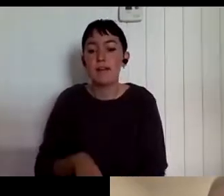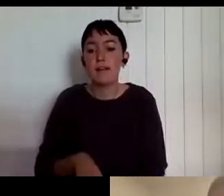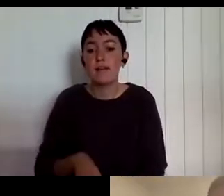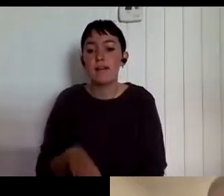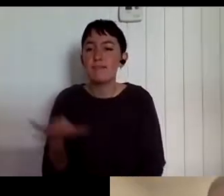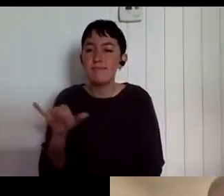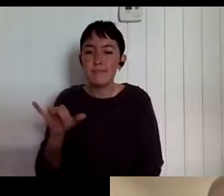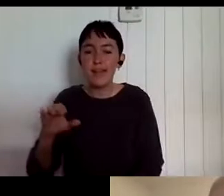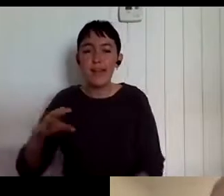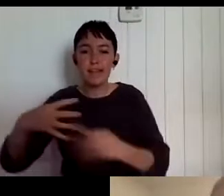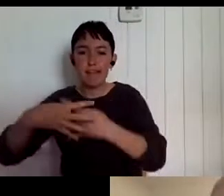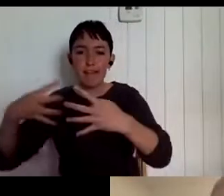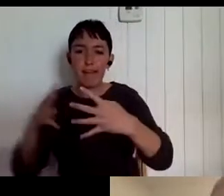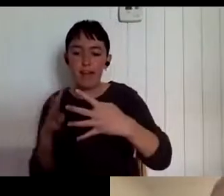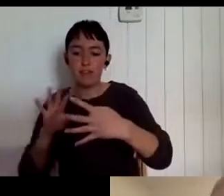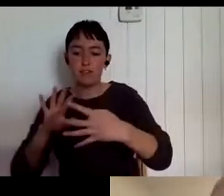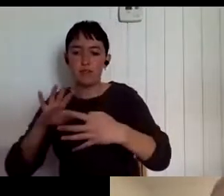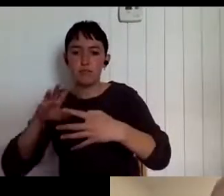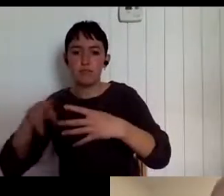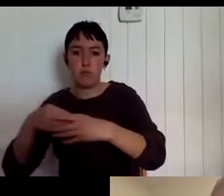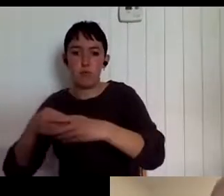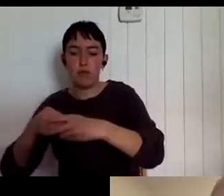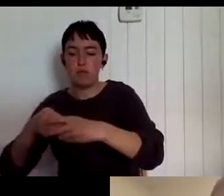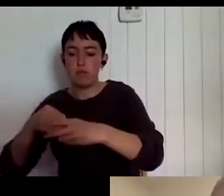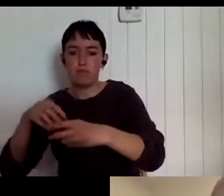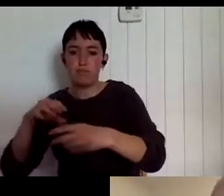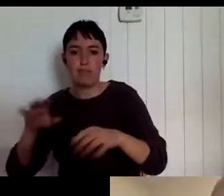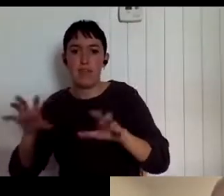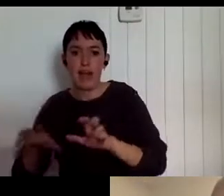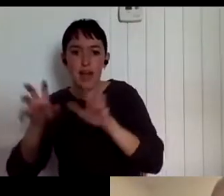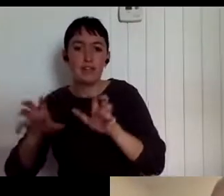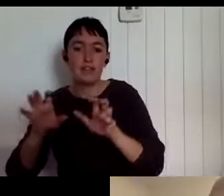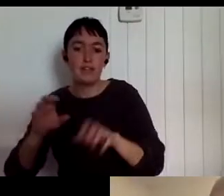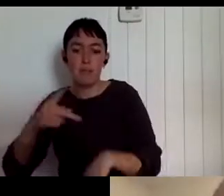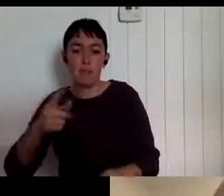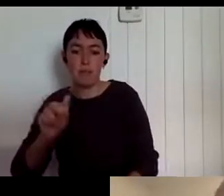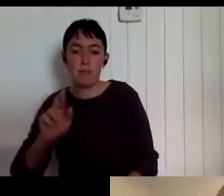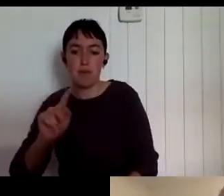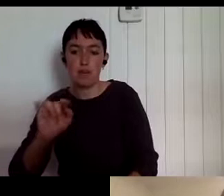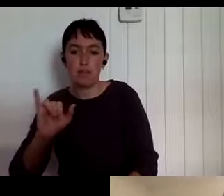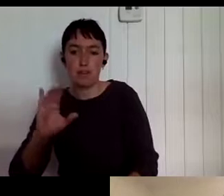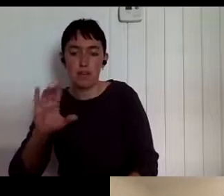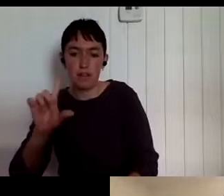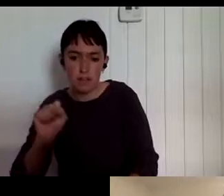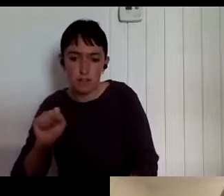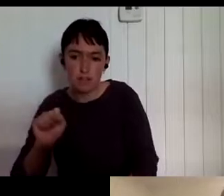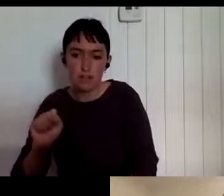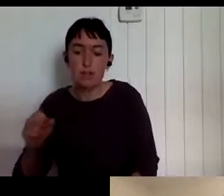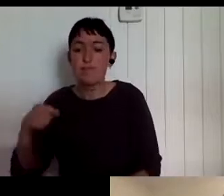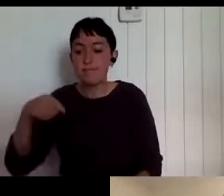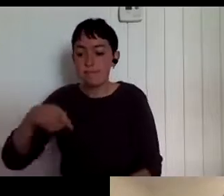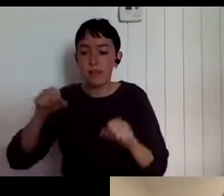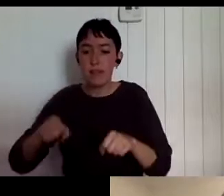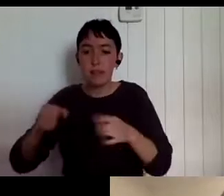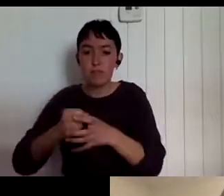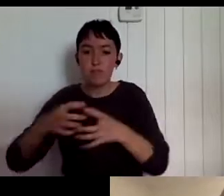active particles such that when it expands, it doesn't break, right? So you can imagine if you have this sort of cage, as it expands and de-expands, you can have a stable